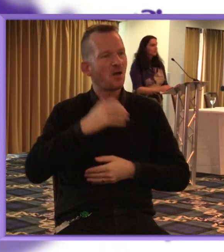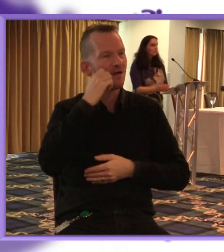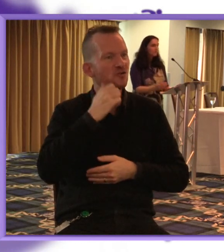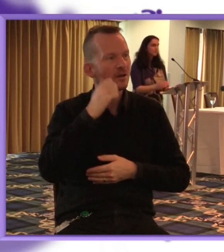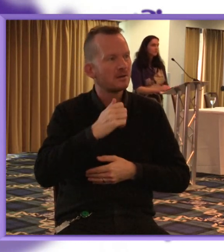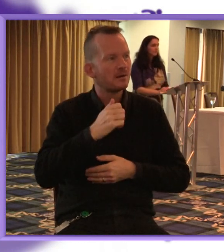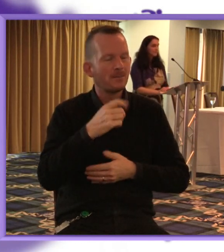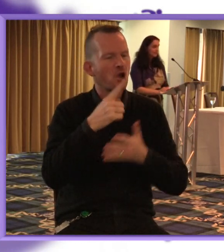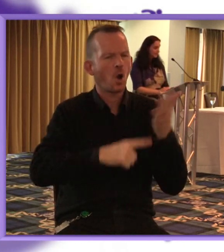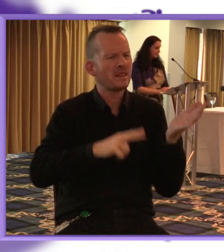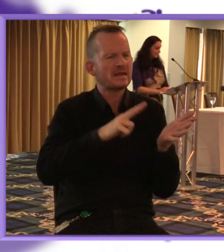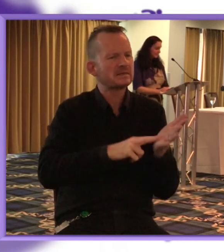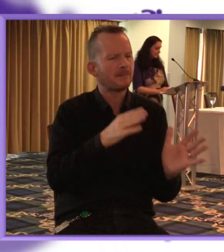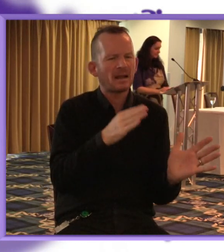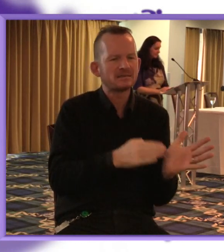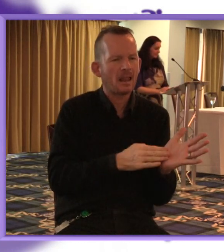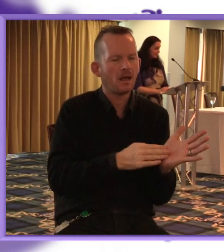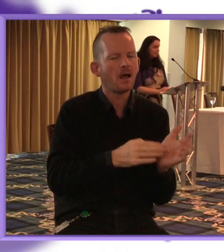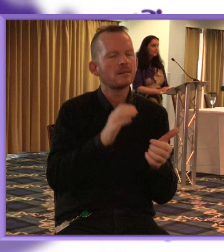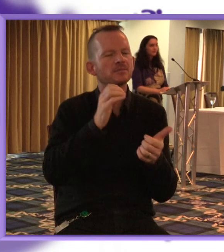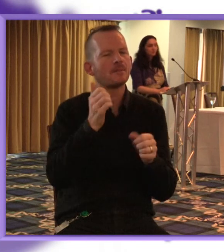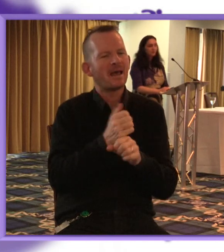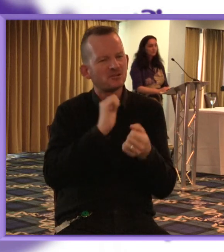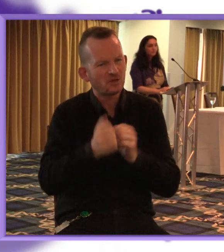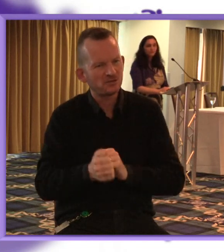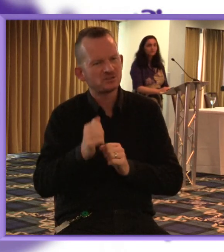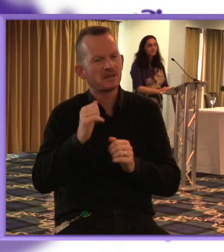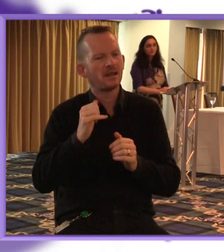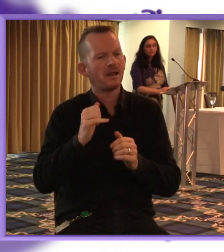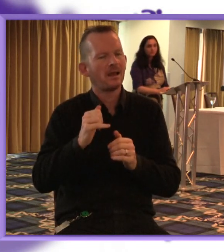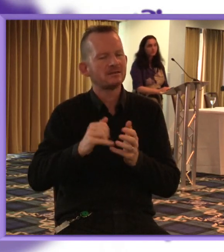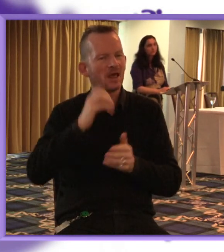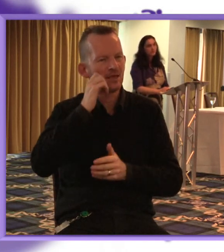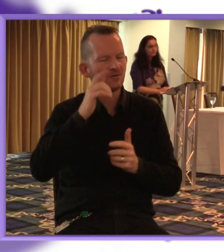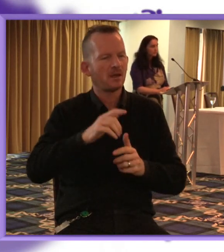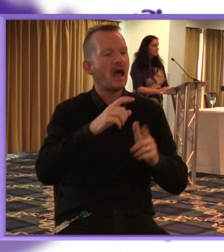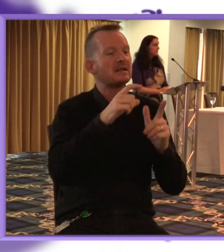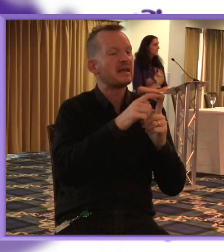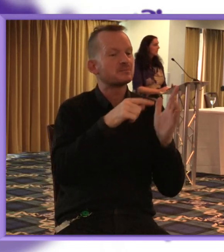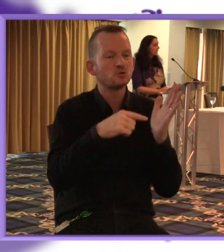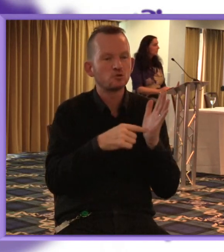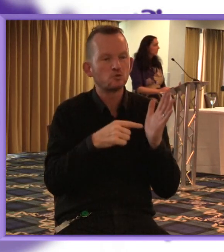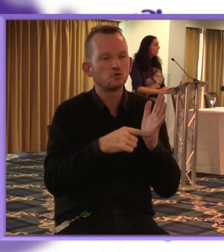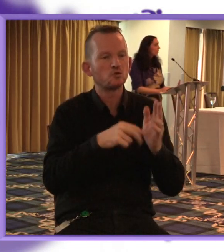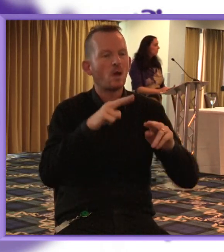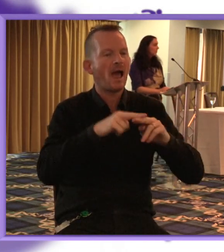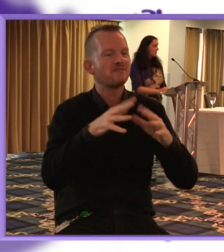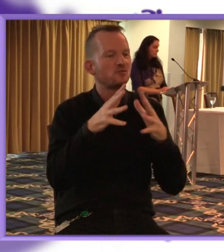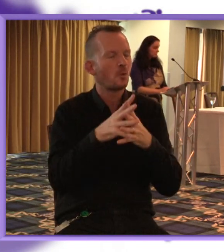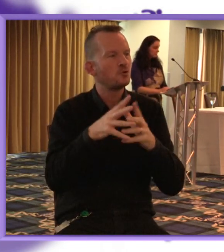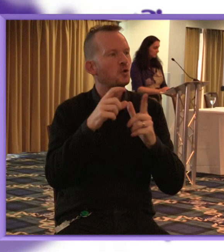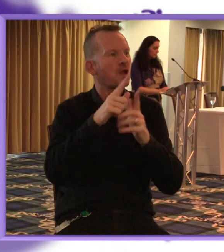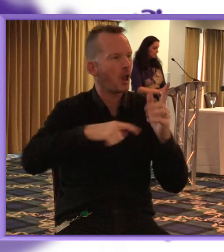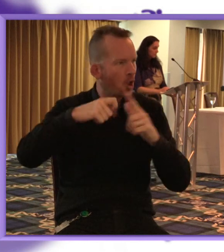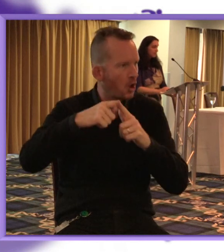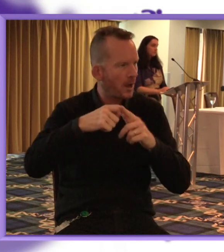Mandela, obviously, that made the changes in South Africa. There were other well-known figures, Desmond Tutu, F.W. de Klerk, and a whole host